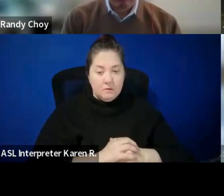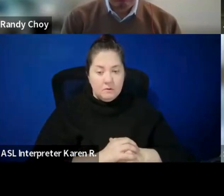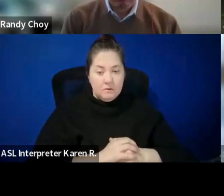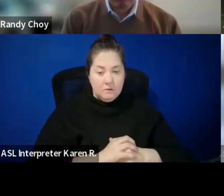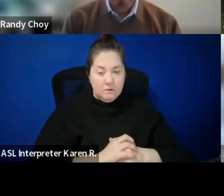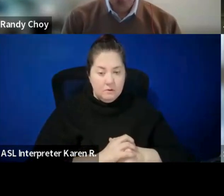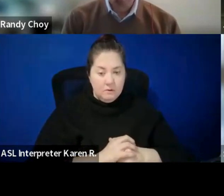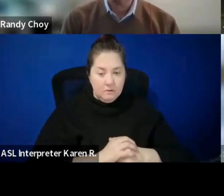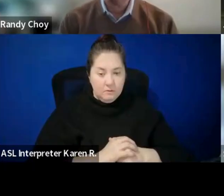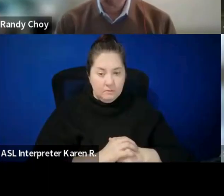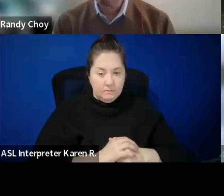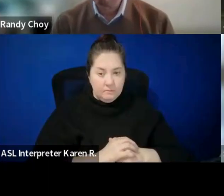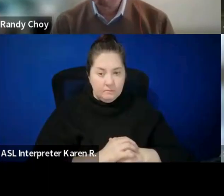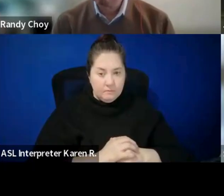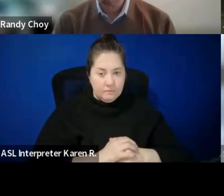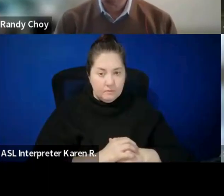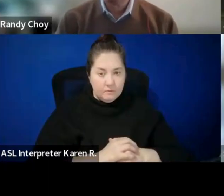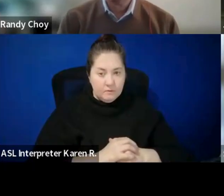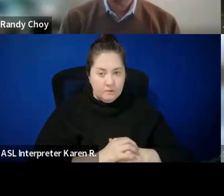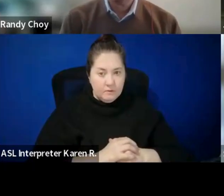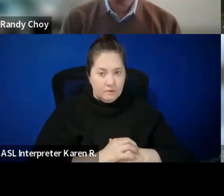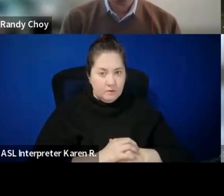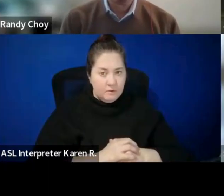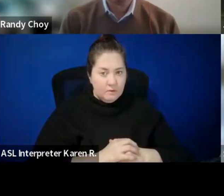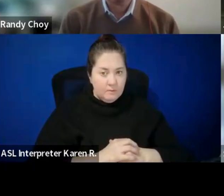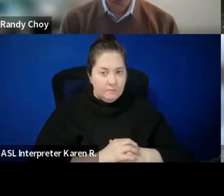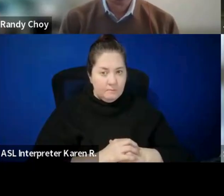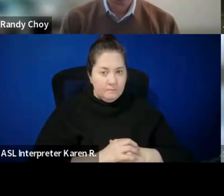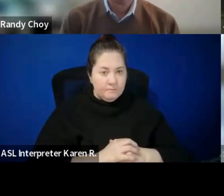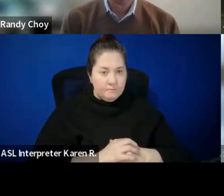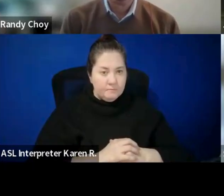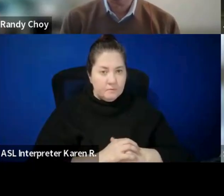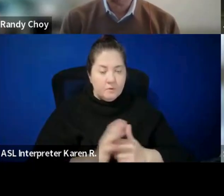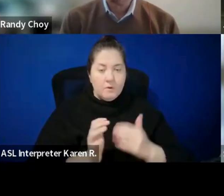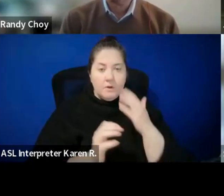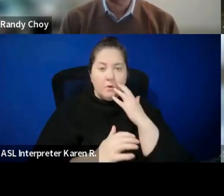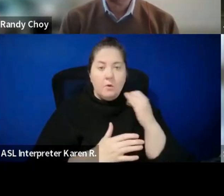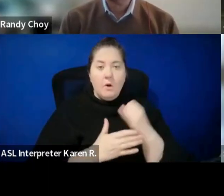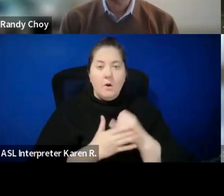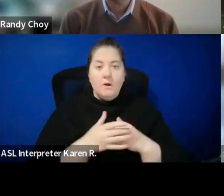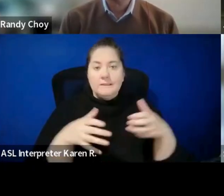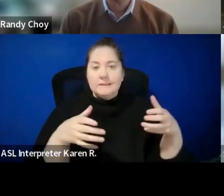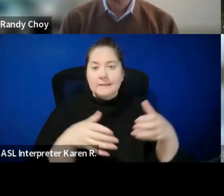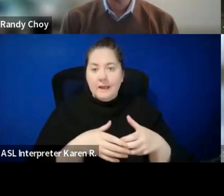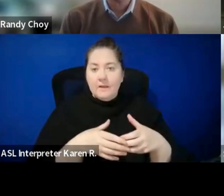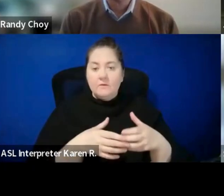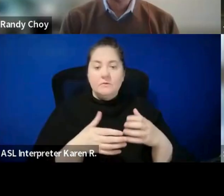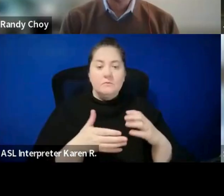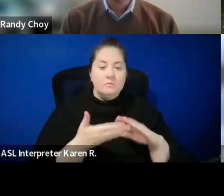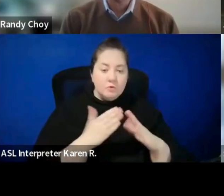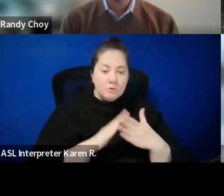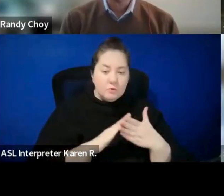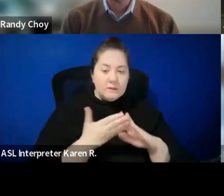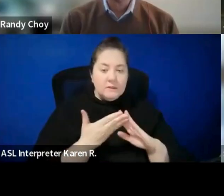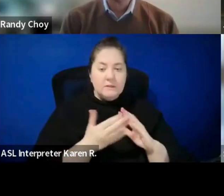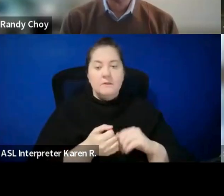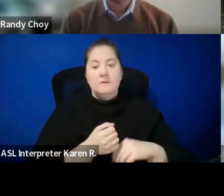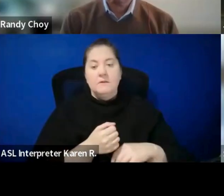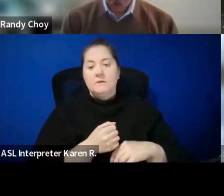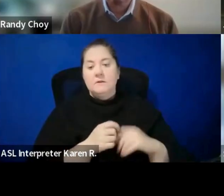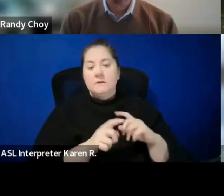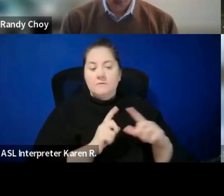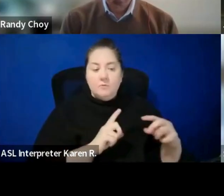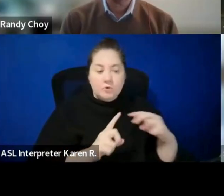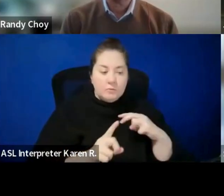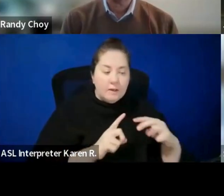Sure, I'd be glad to. Um, I think that we all know that the arts gathers our community, it presents different